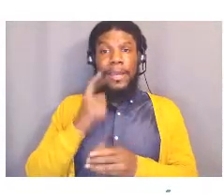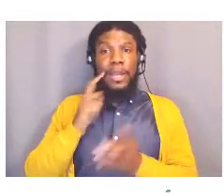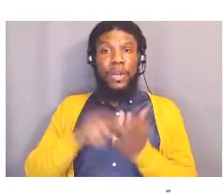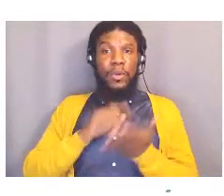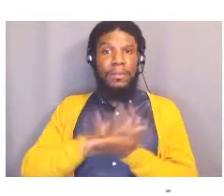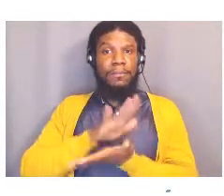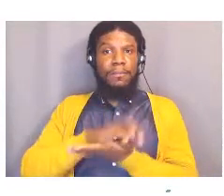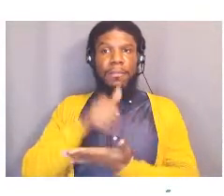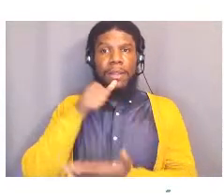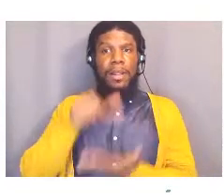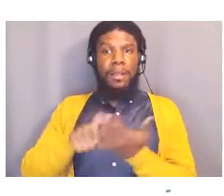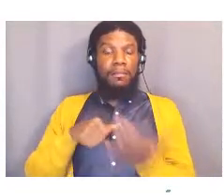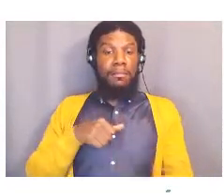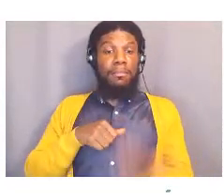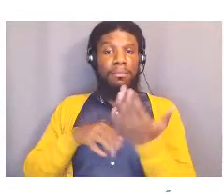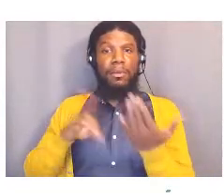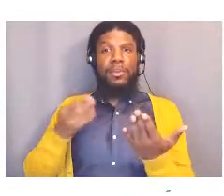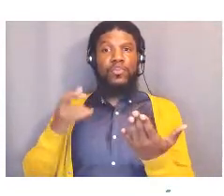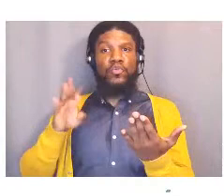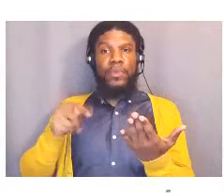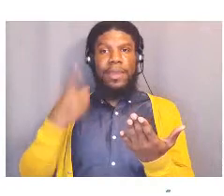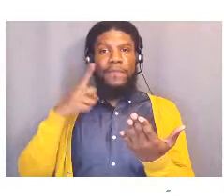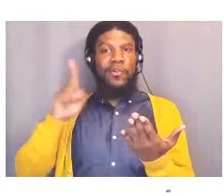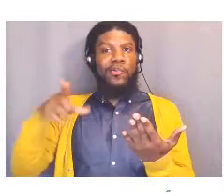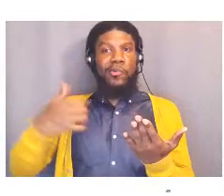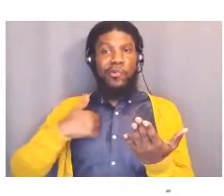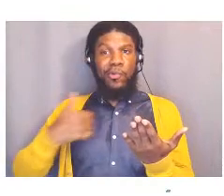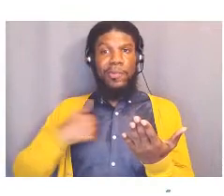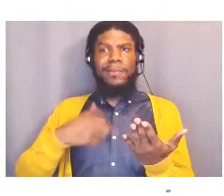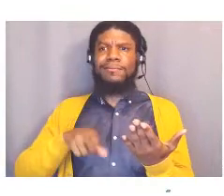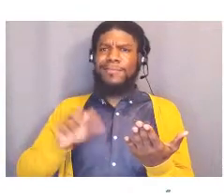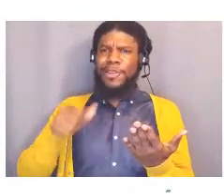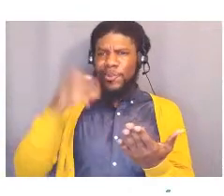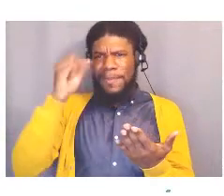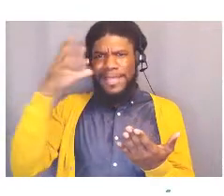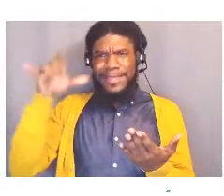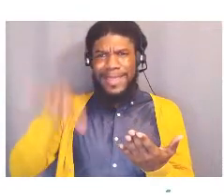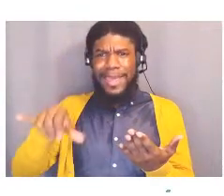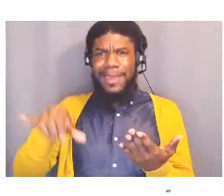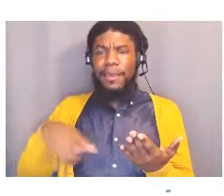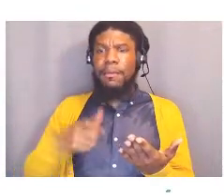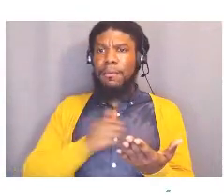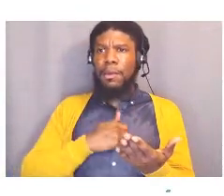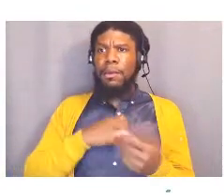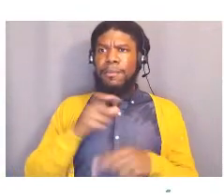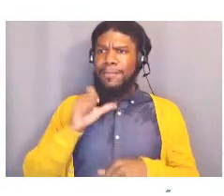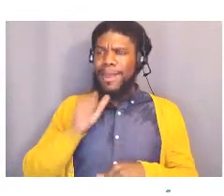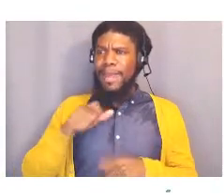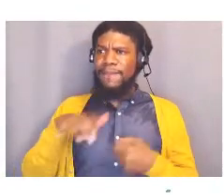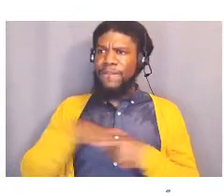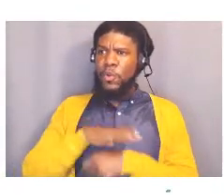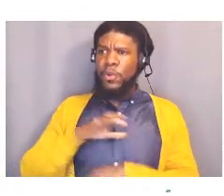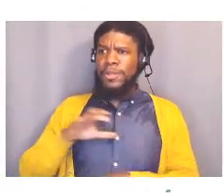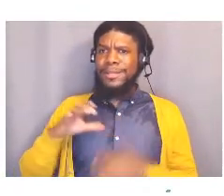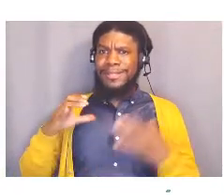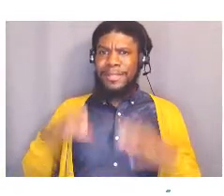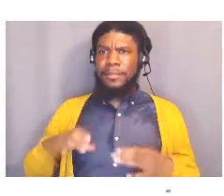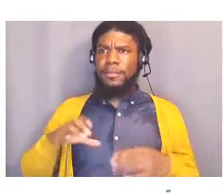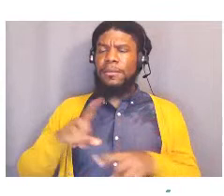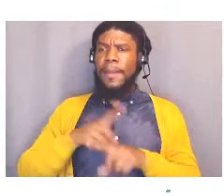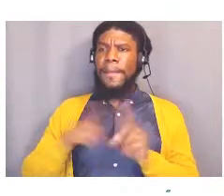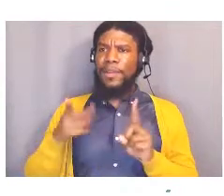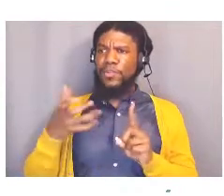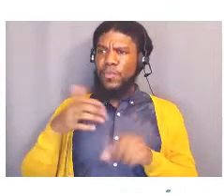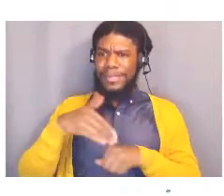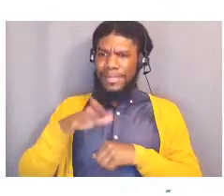would not allow me to be a citizen full-heartedly, would send me to fight